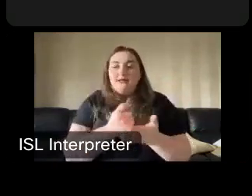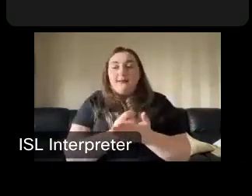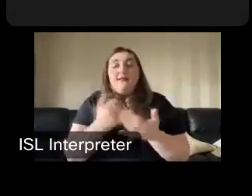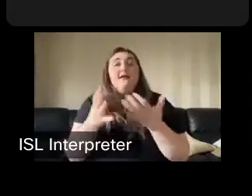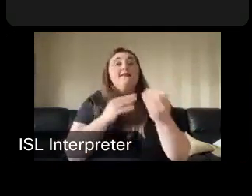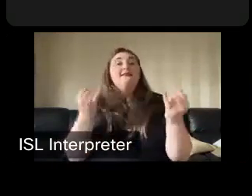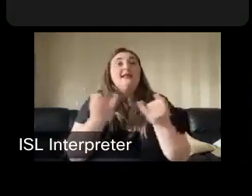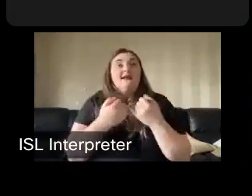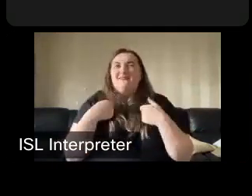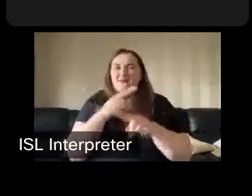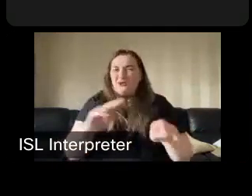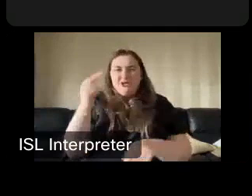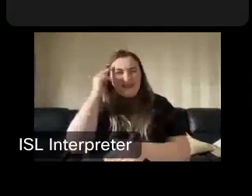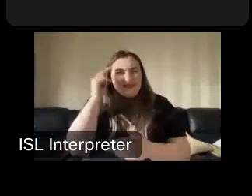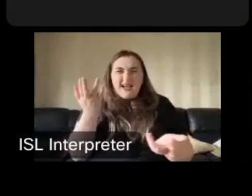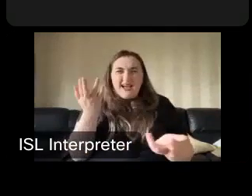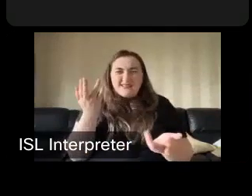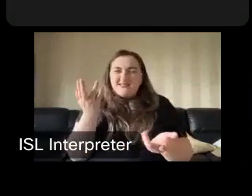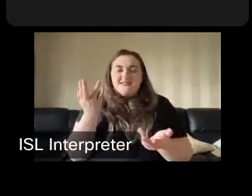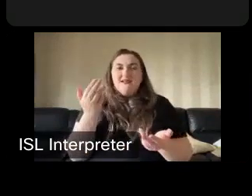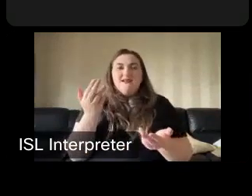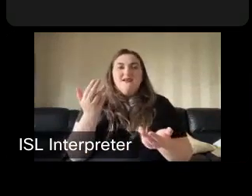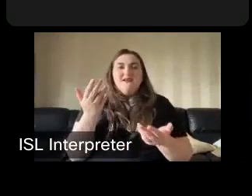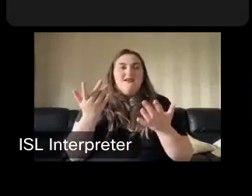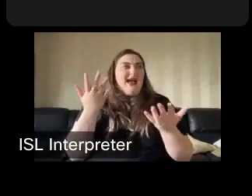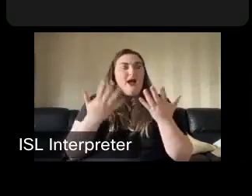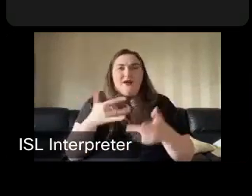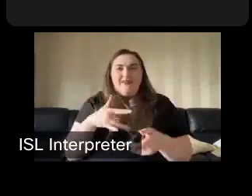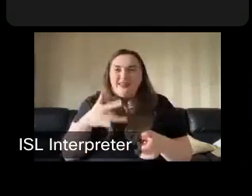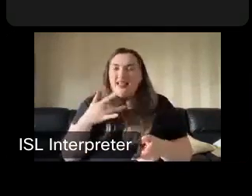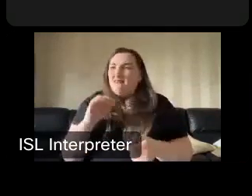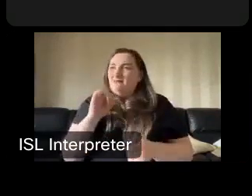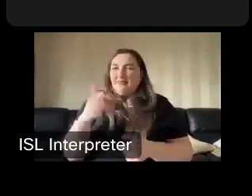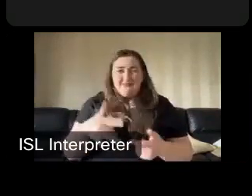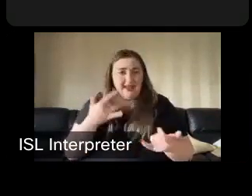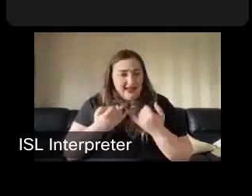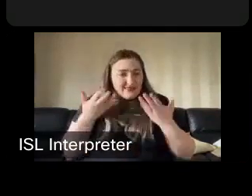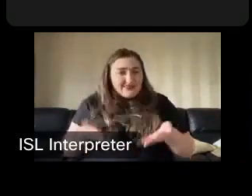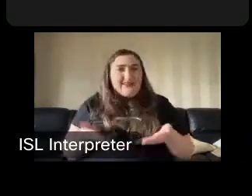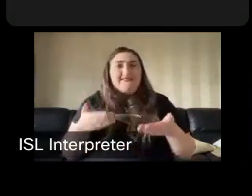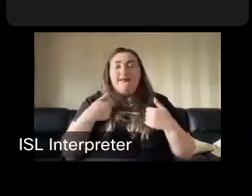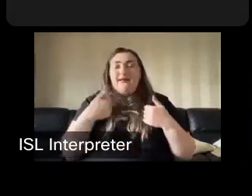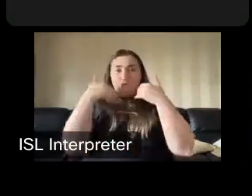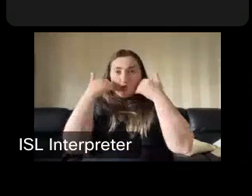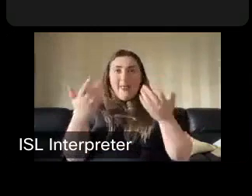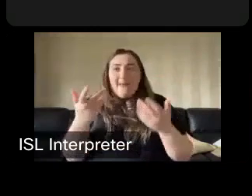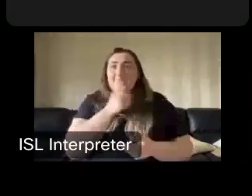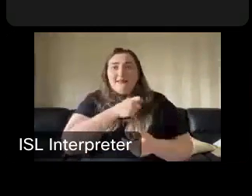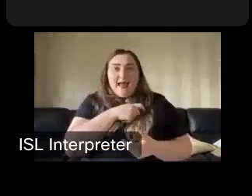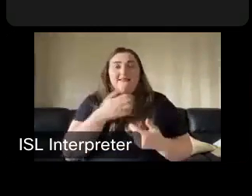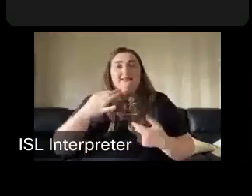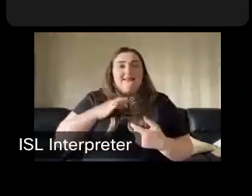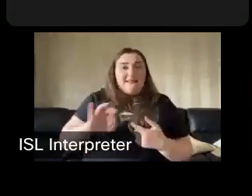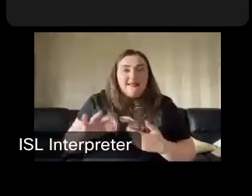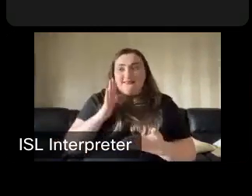like, I don't understand, you know, the way I'm feeling, I shouldn't feel like this, my shame, my anxiety, guilt's getting